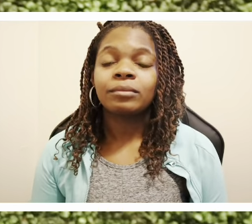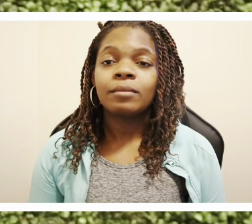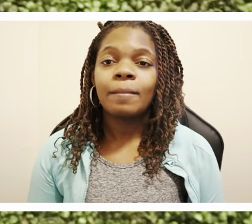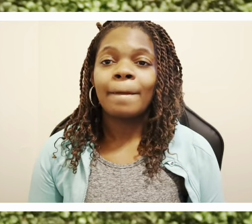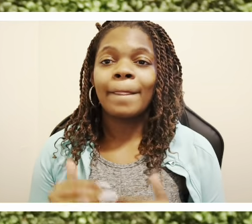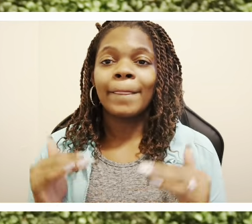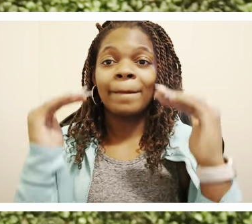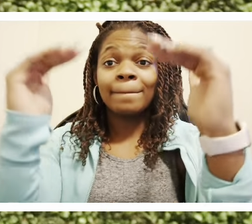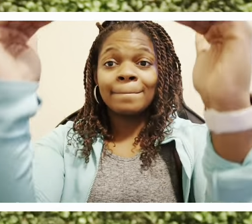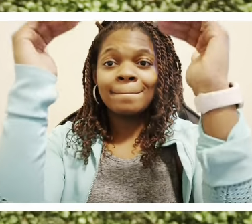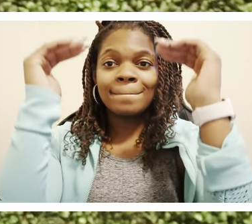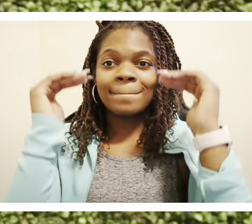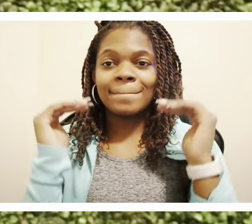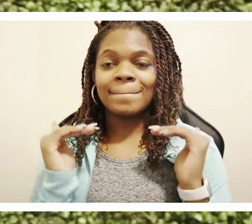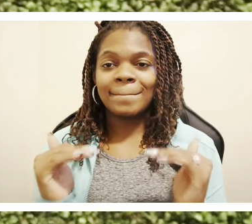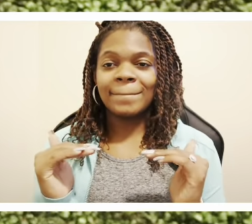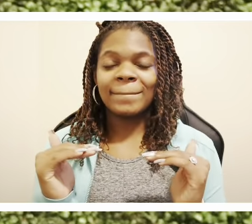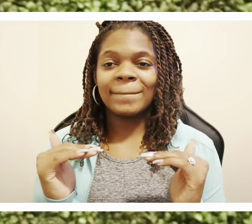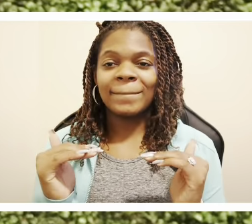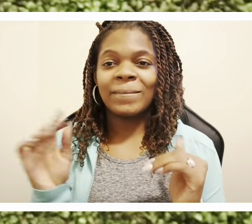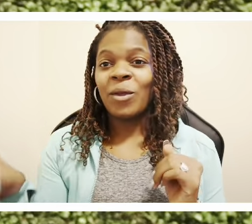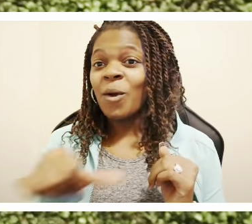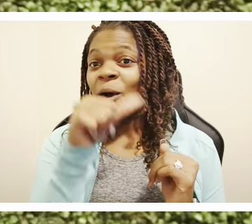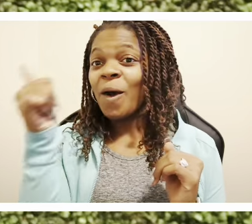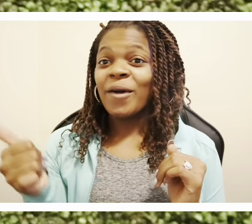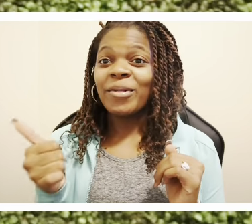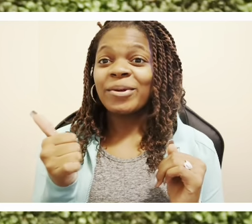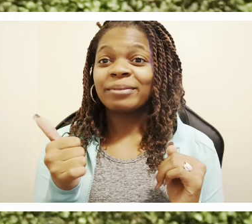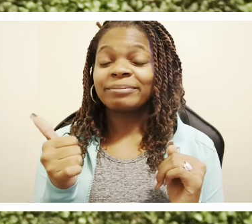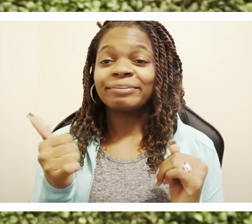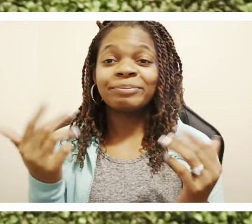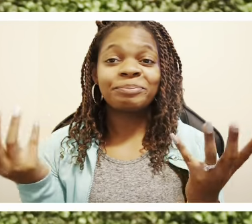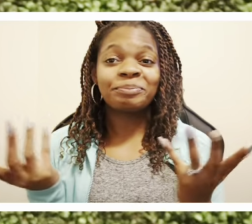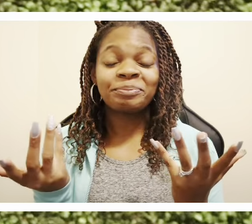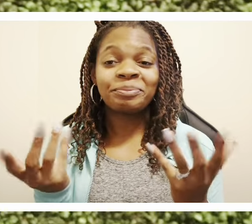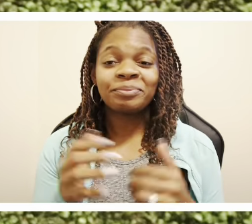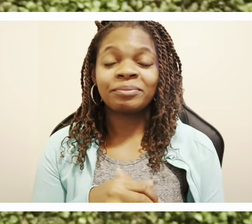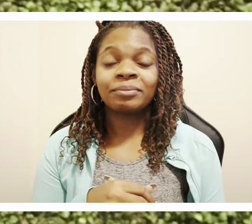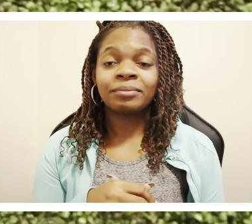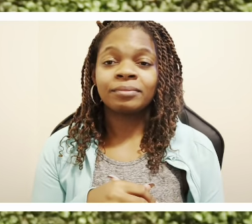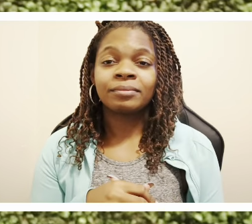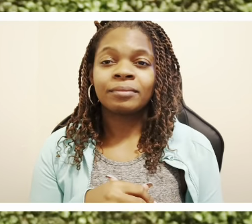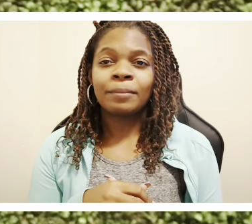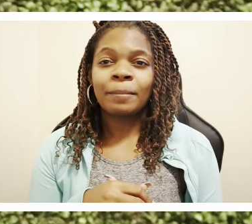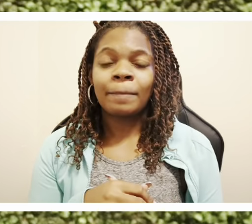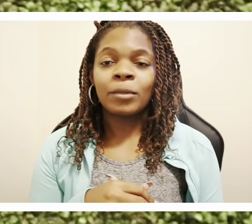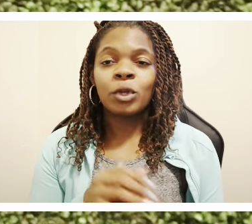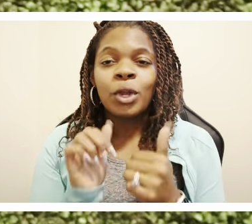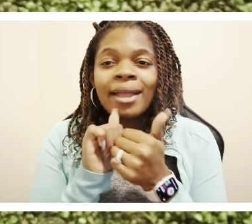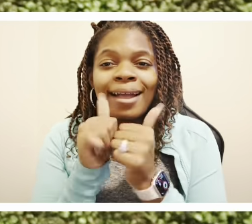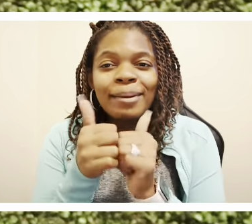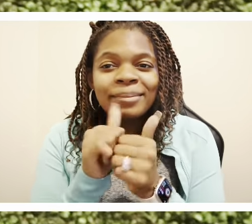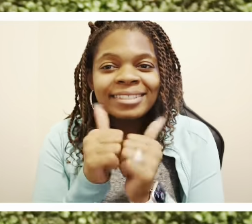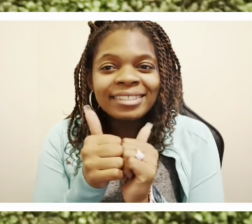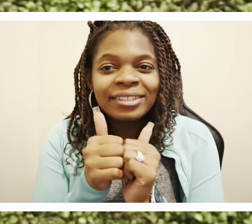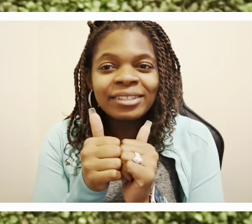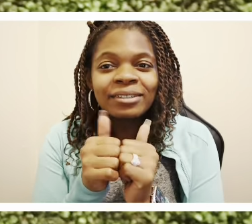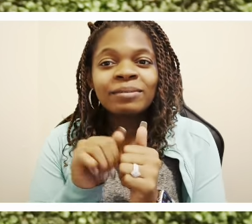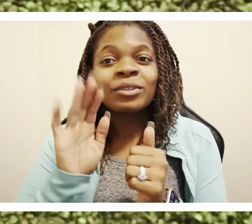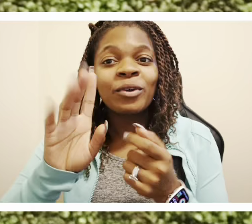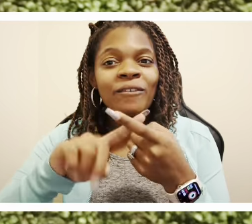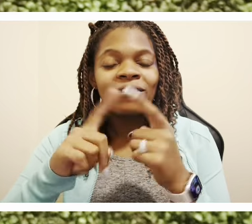to other features, they both have it where you can do competitions with your friends. So both the Apple Watch and